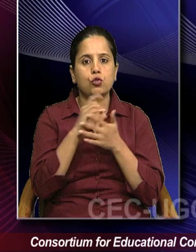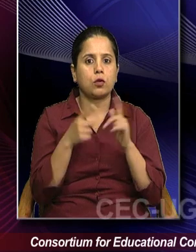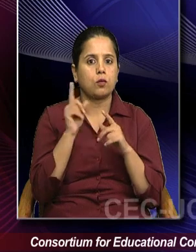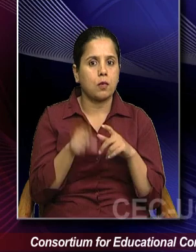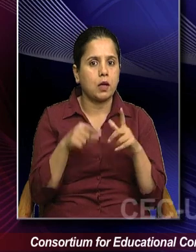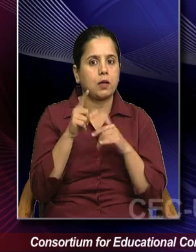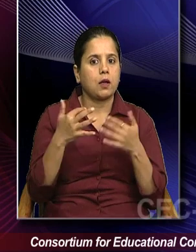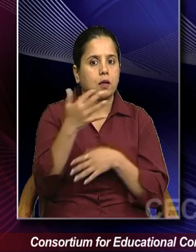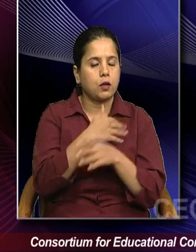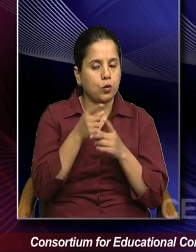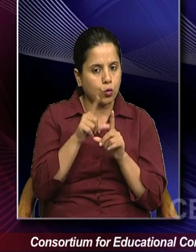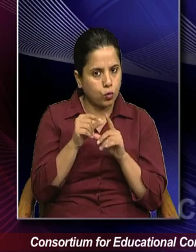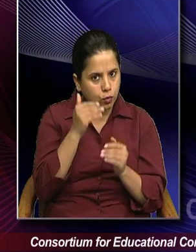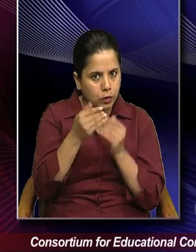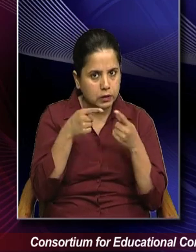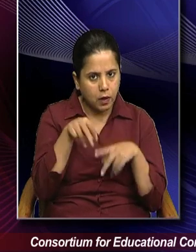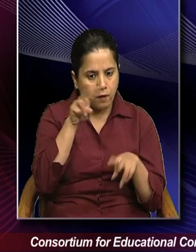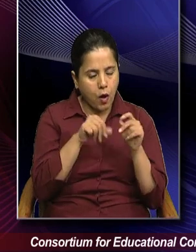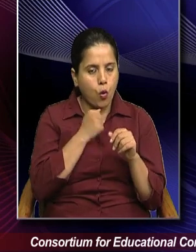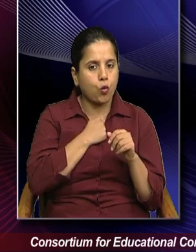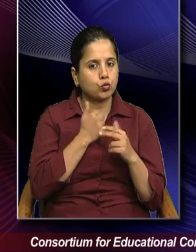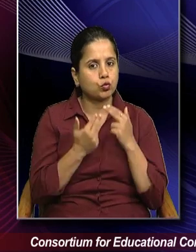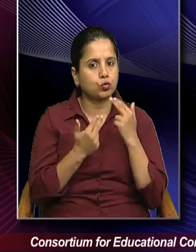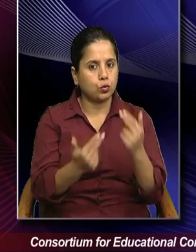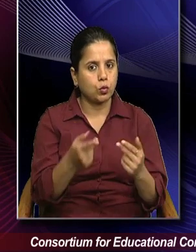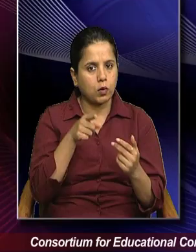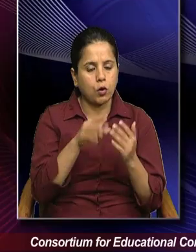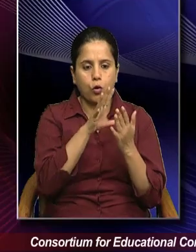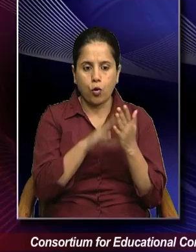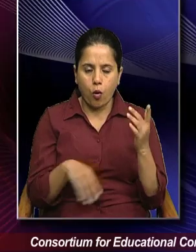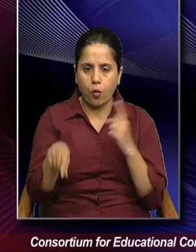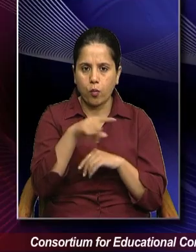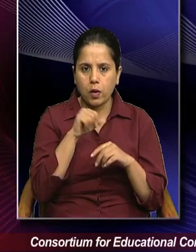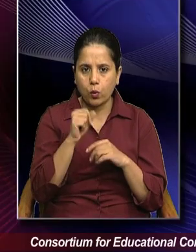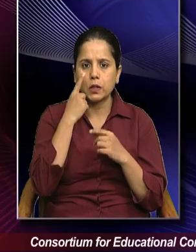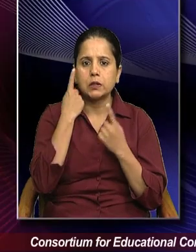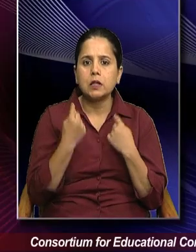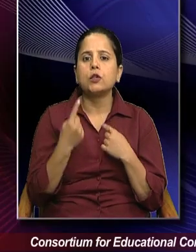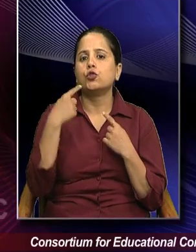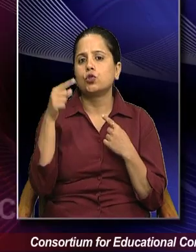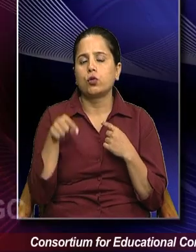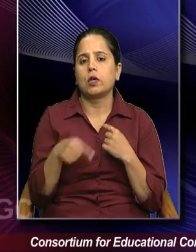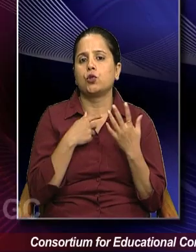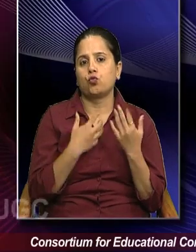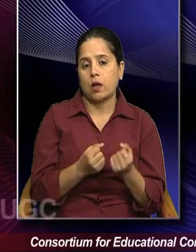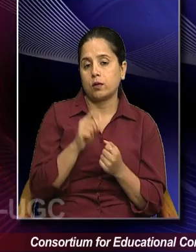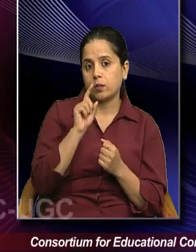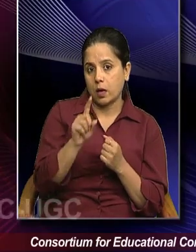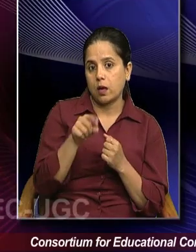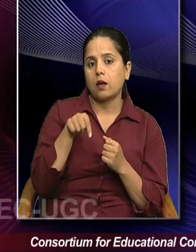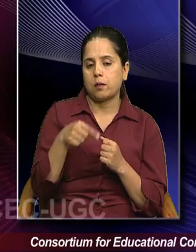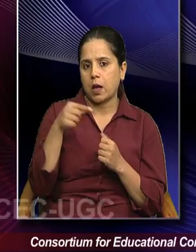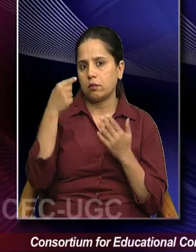data dance and tell its own story. And replication check story, the trust but